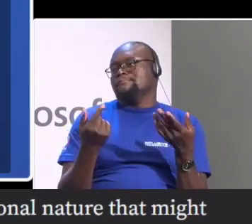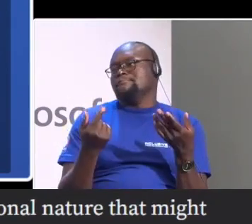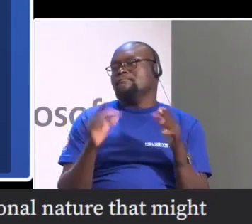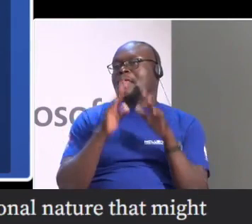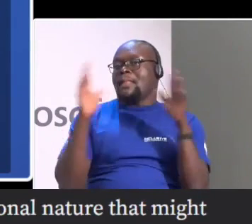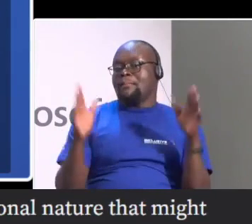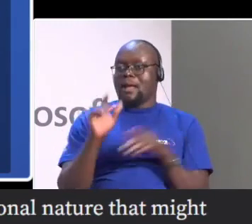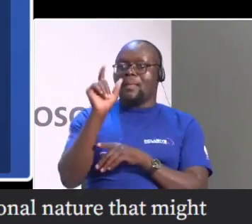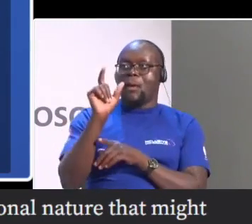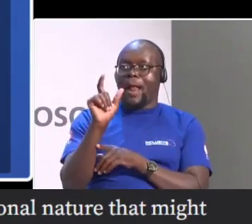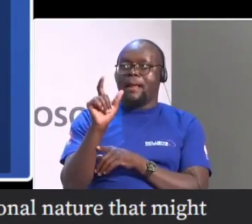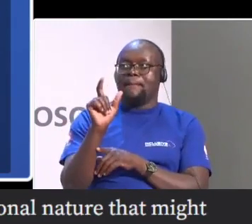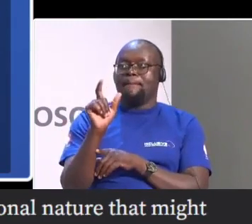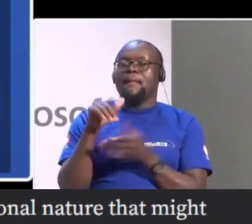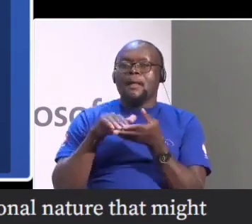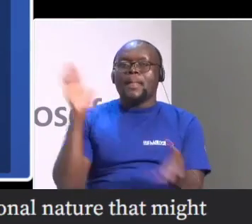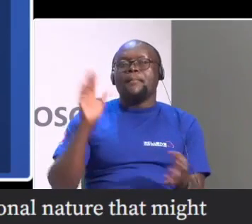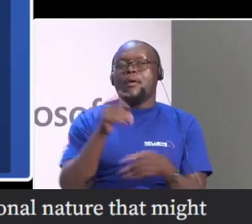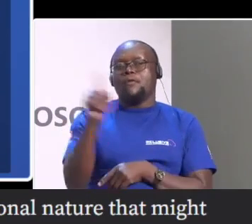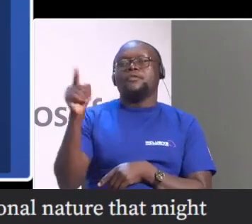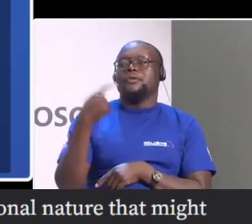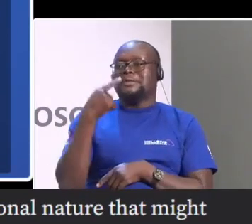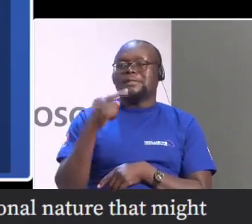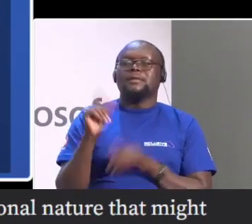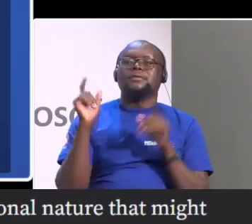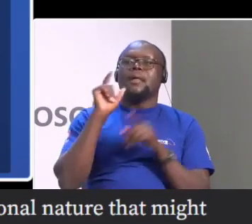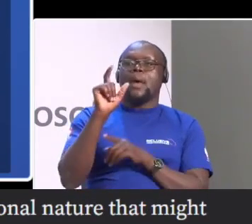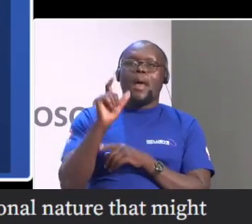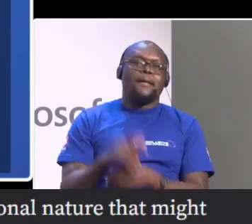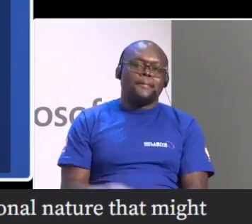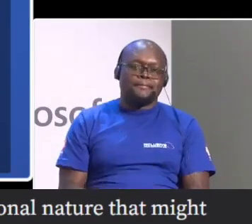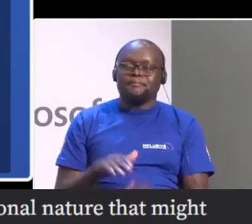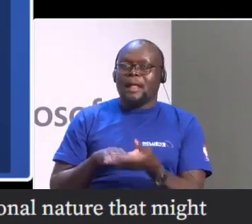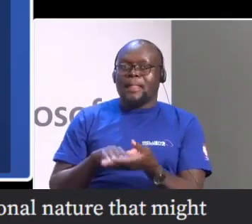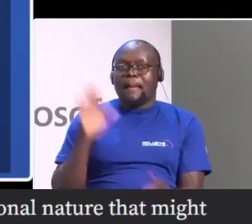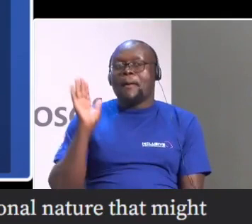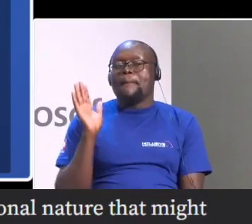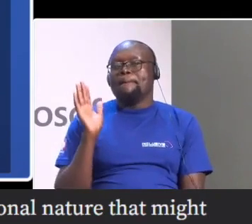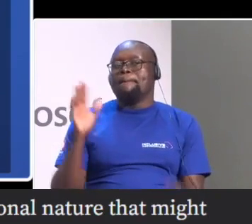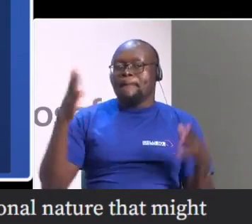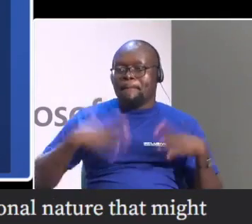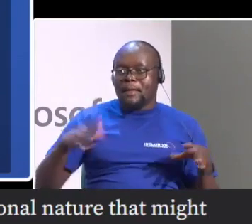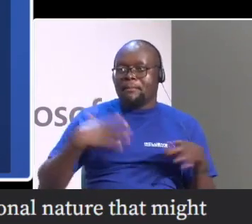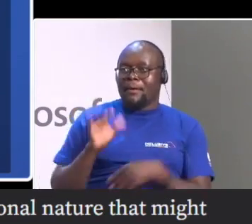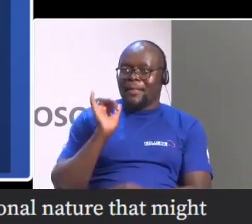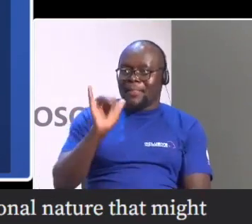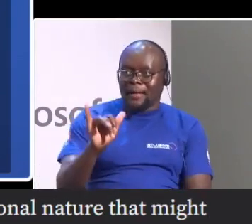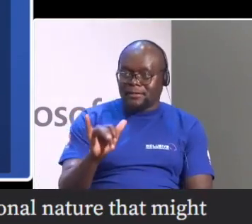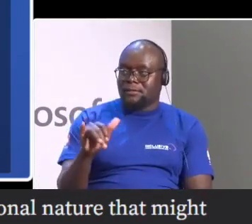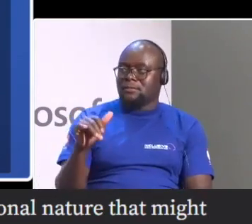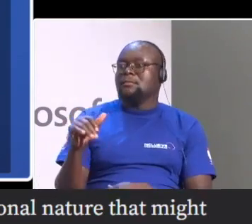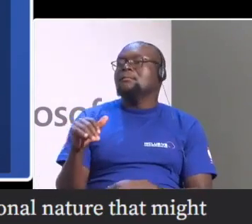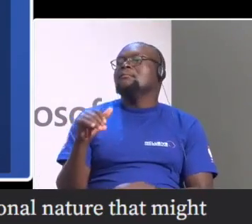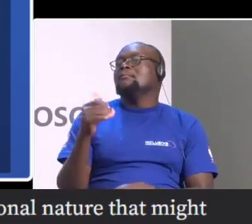the bigger the word, the more of you that say the word, the more people that, sorry, the